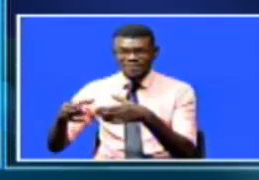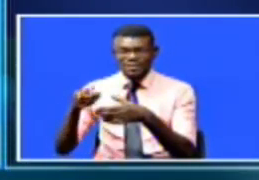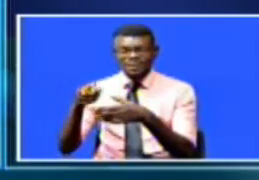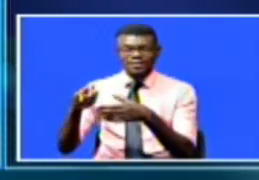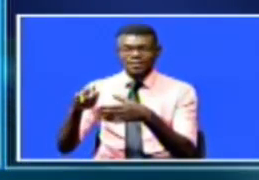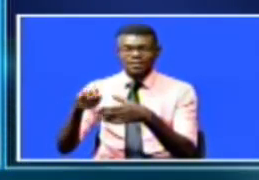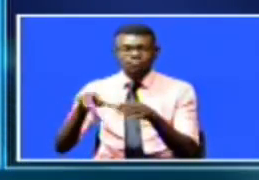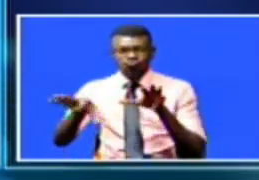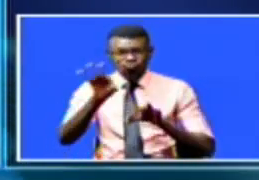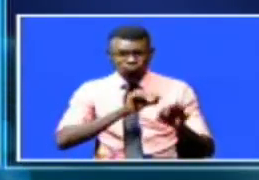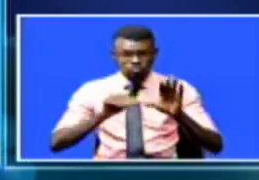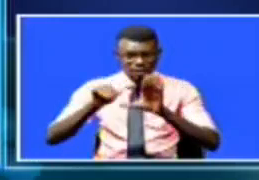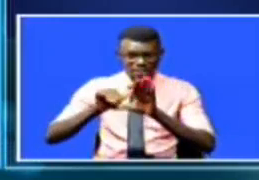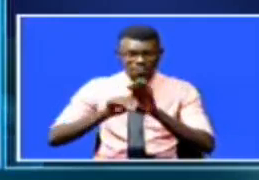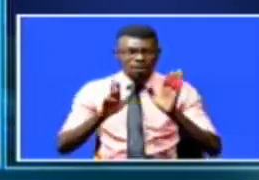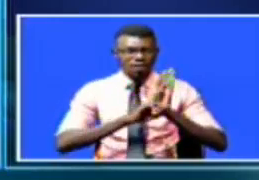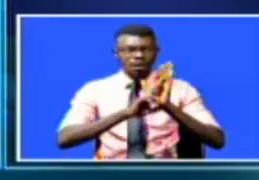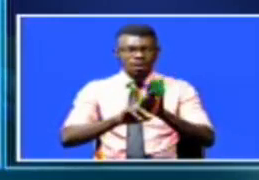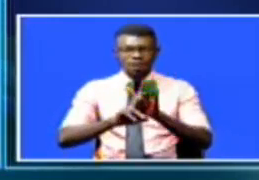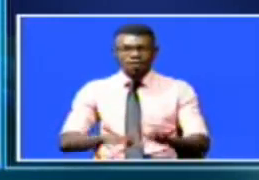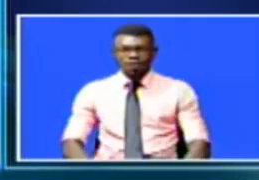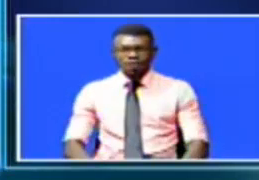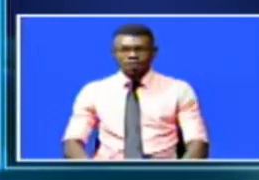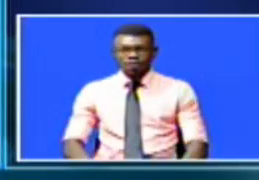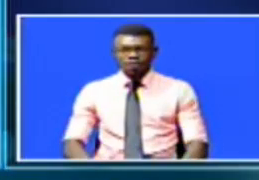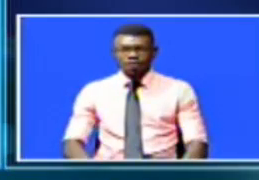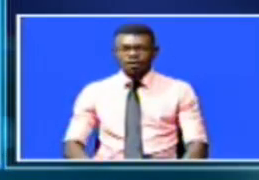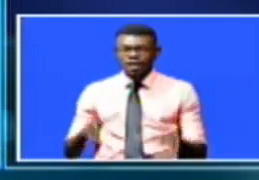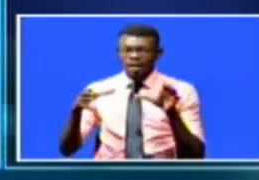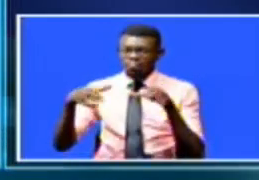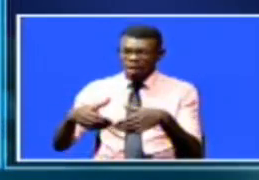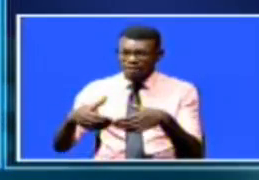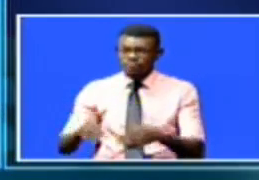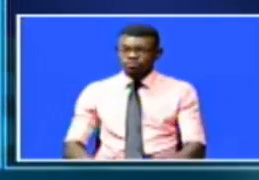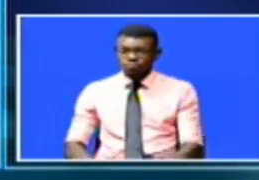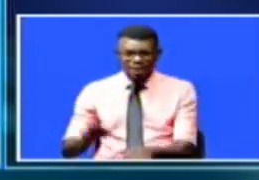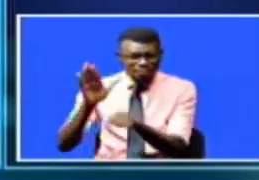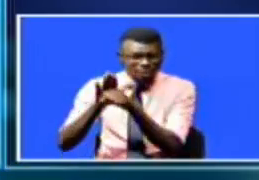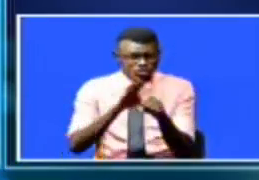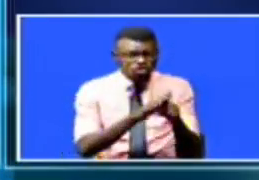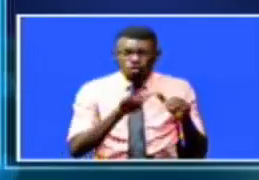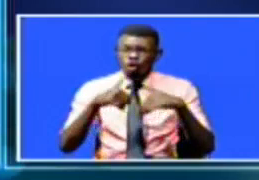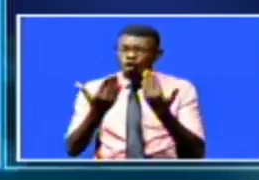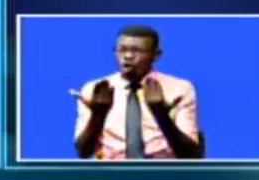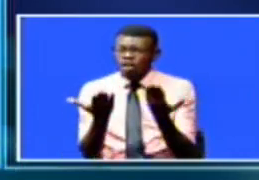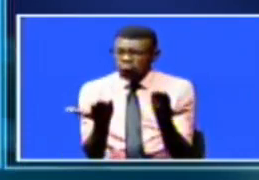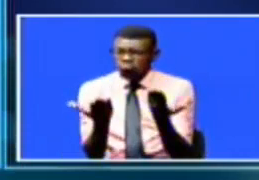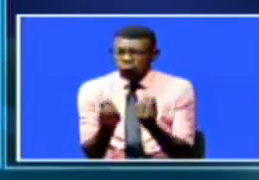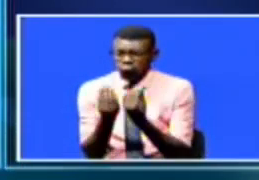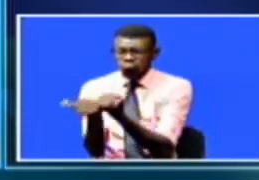members to represent the coalition, or rather either the majority or the minority side, in any